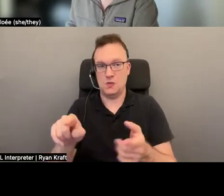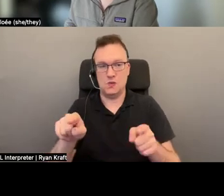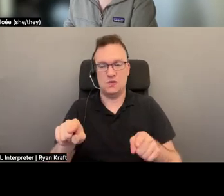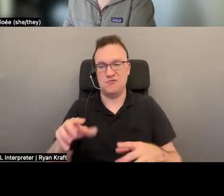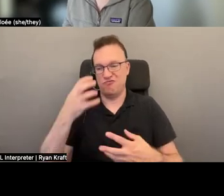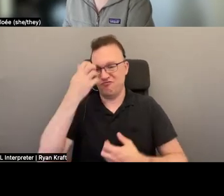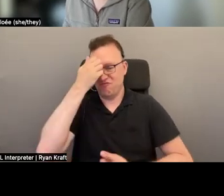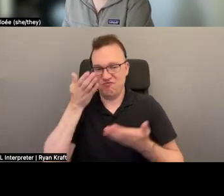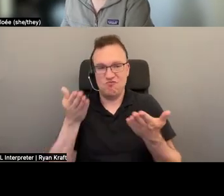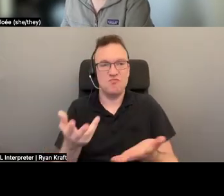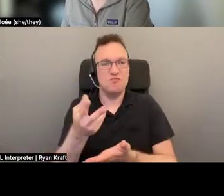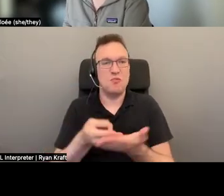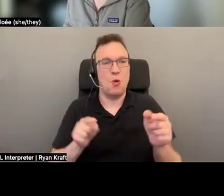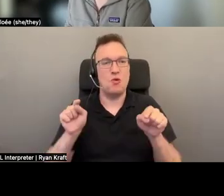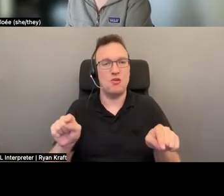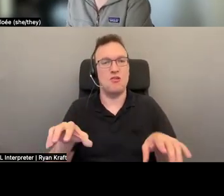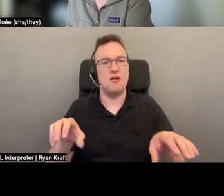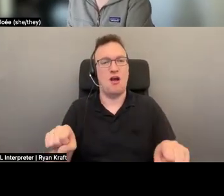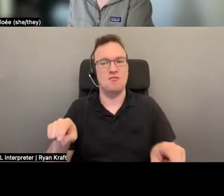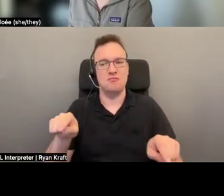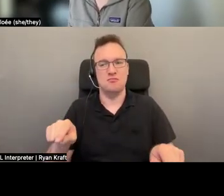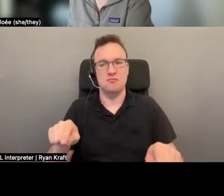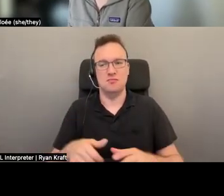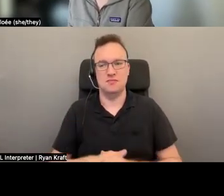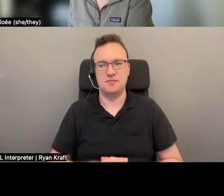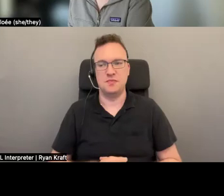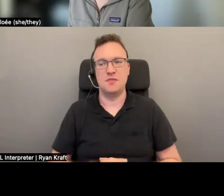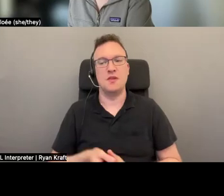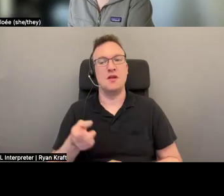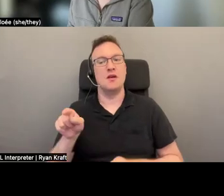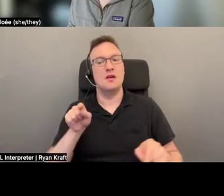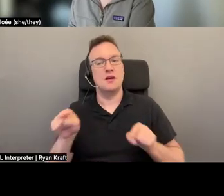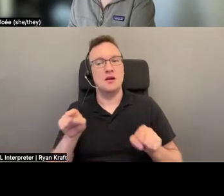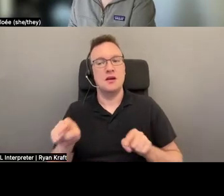sexuality studies, where both my